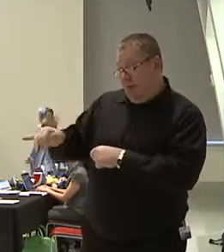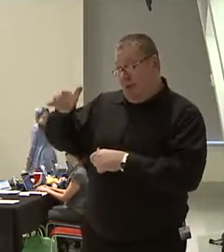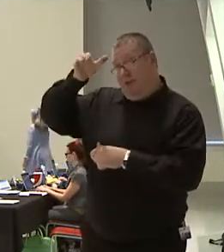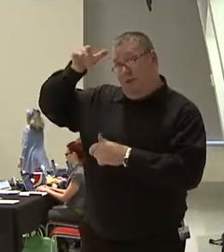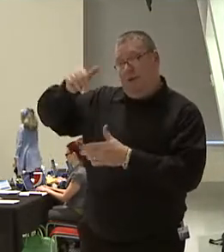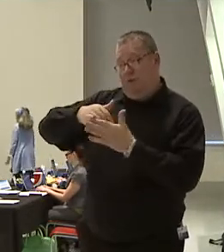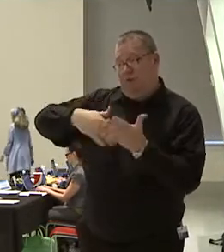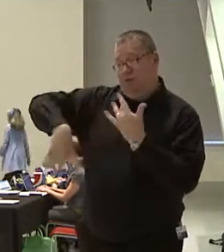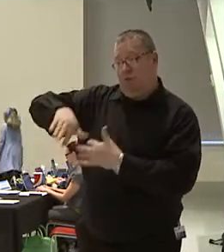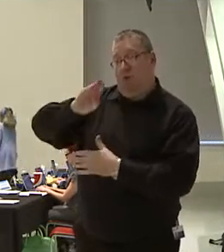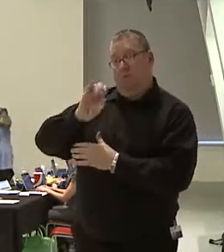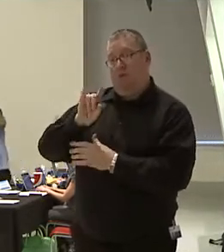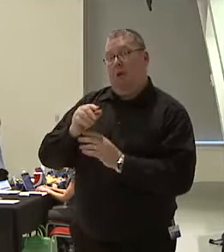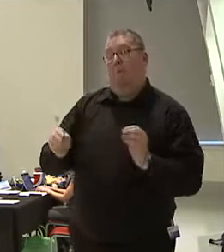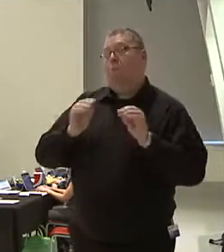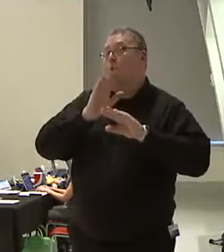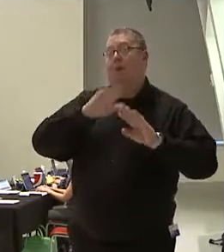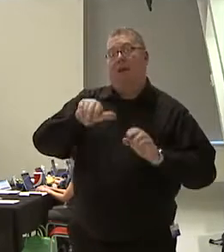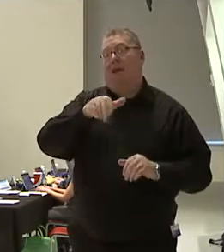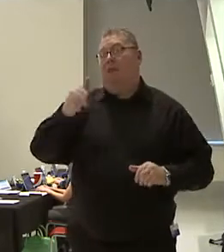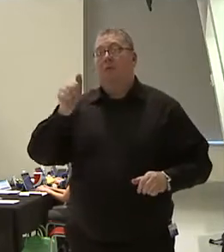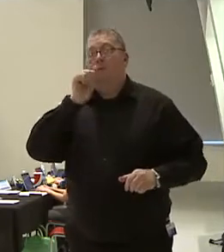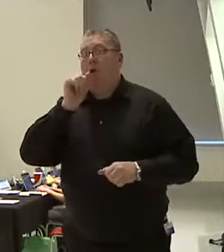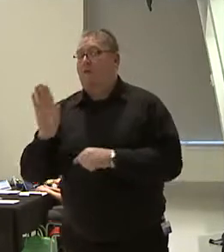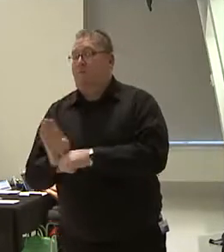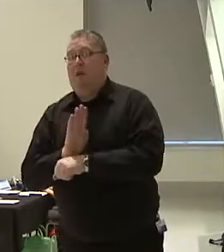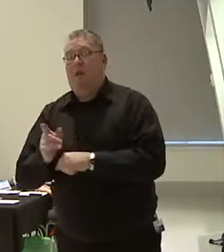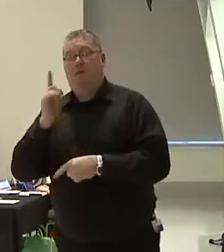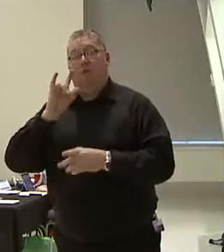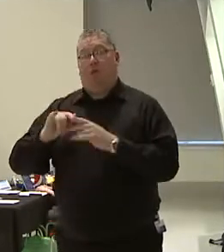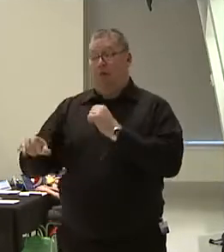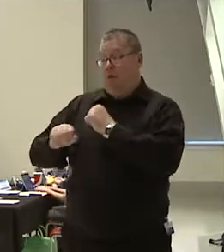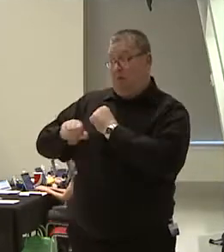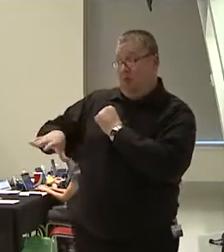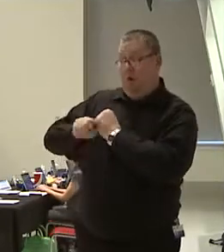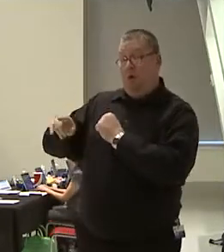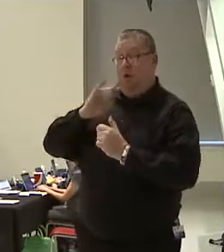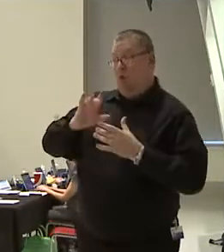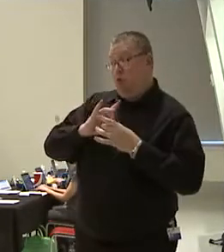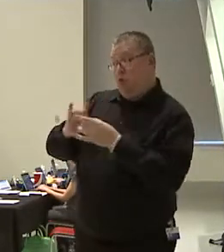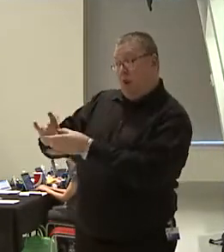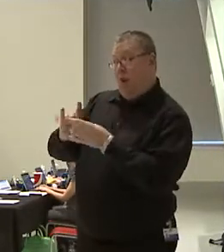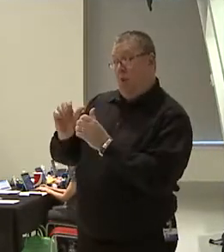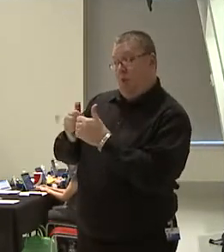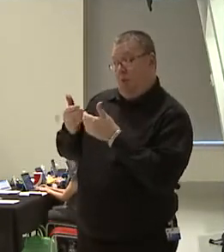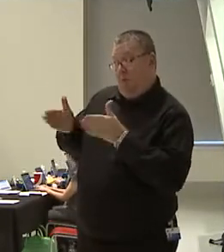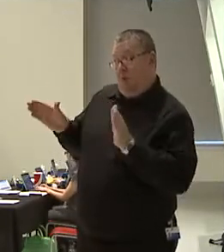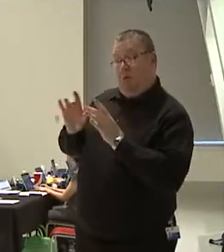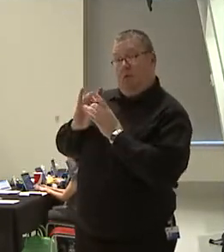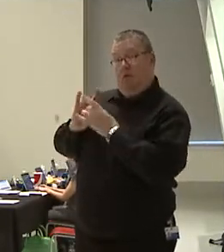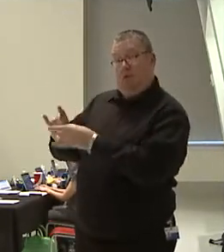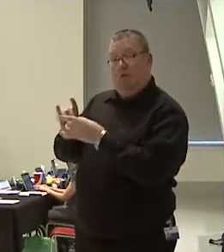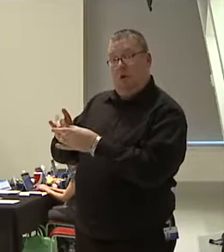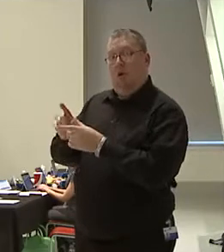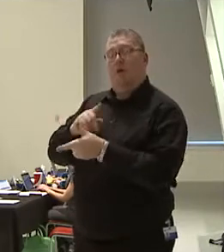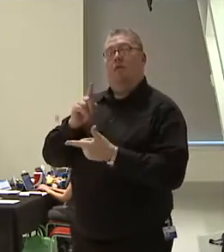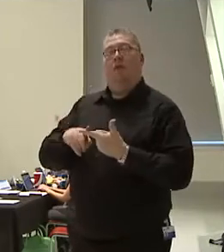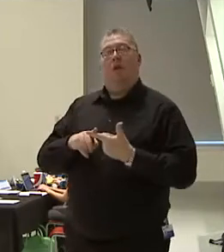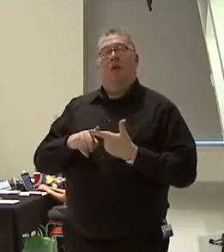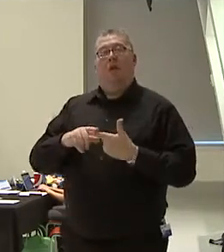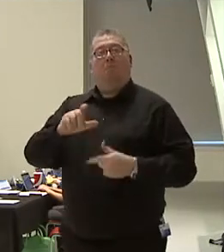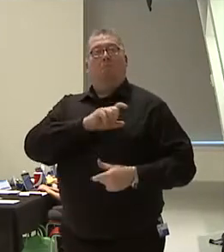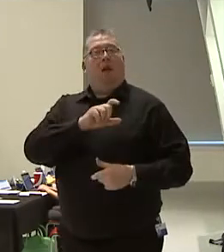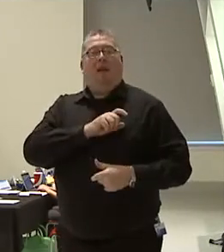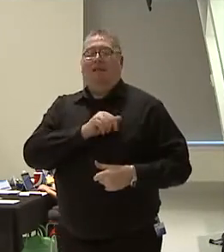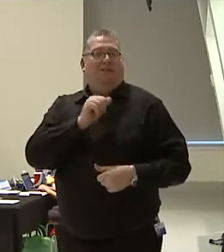in my opinion. Because when it comes to the marketing and the whole public relations piece of life, police agencies aren't accustomed